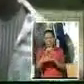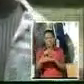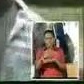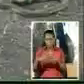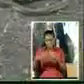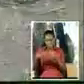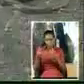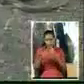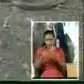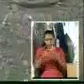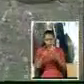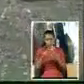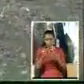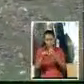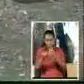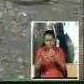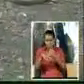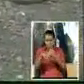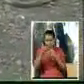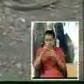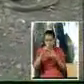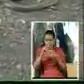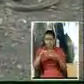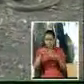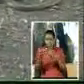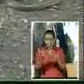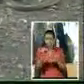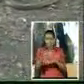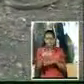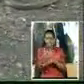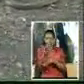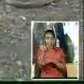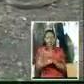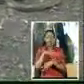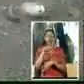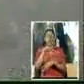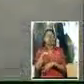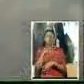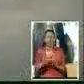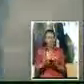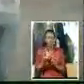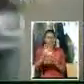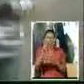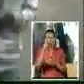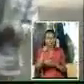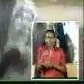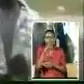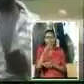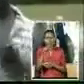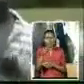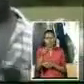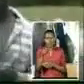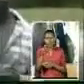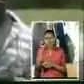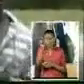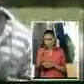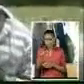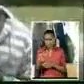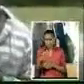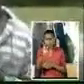containing the snake, and in return the snake would vomit some cash. It is alleged that when Blessing was taken to Mutare Central Police Station, one